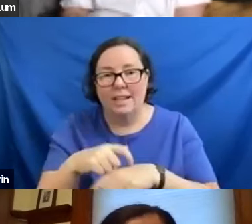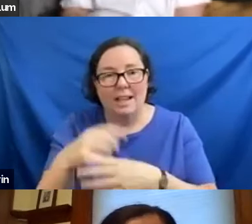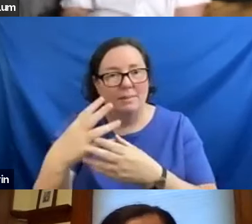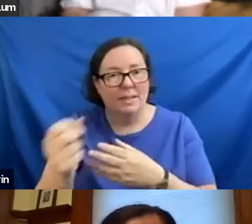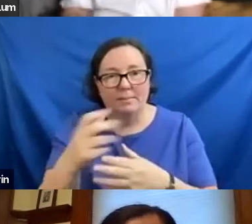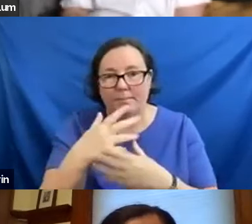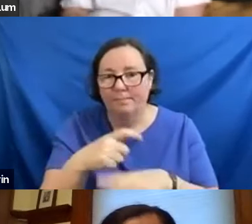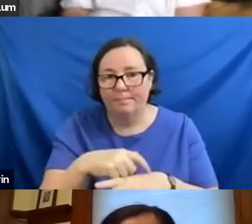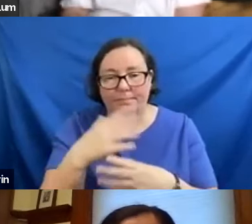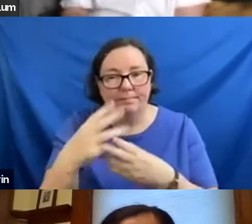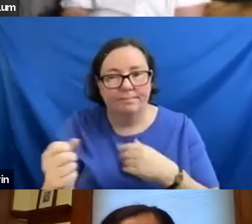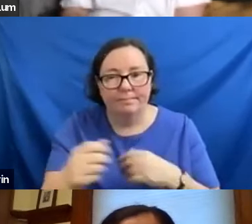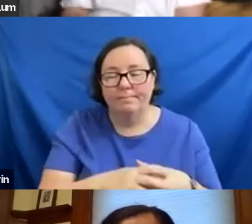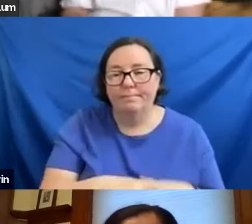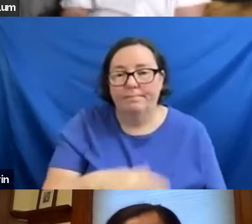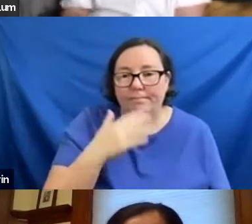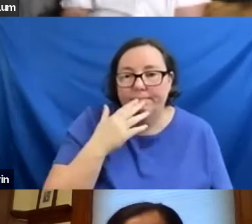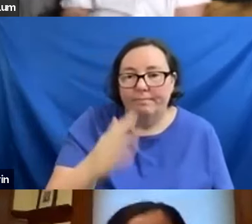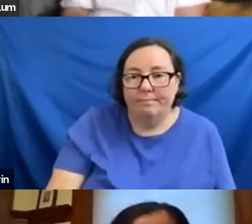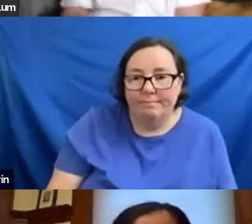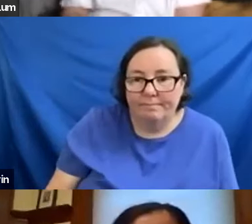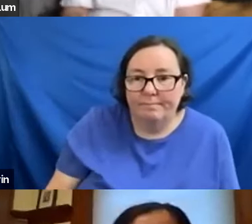lot of time to evaluate.